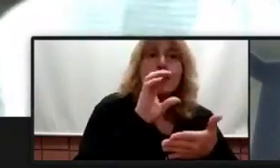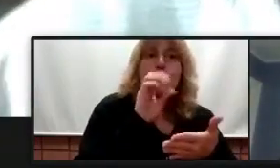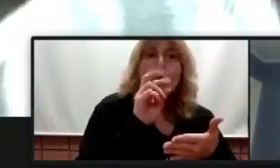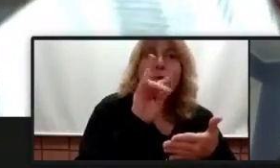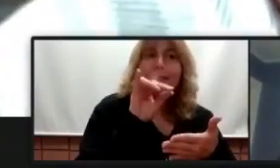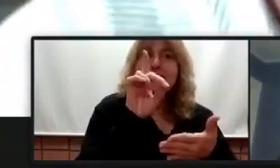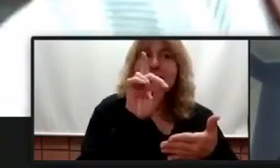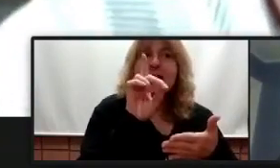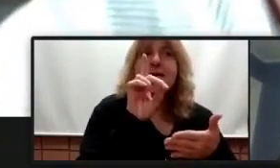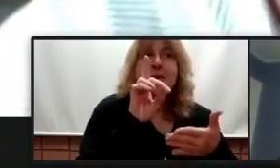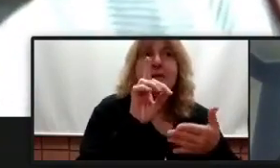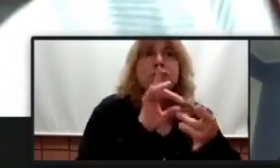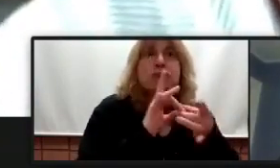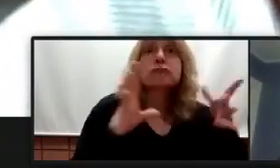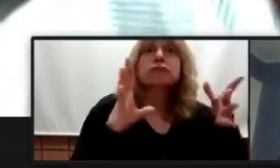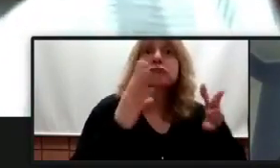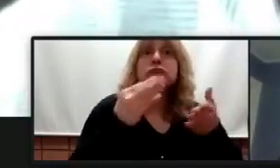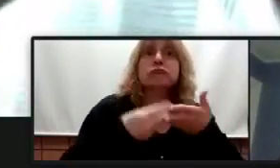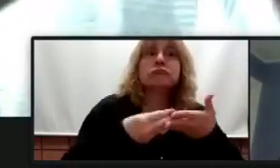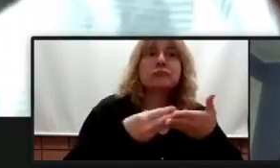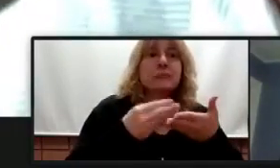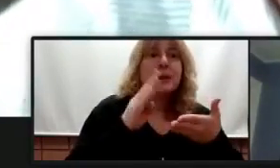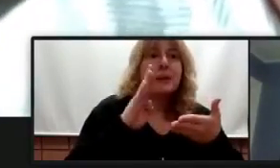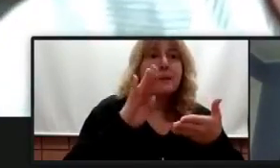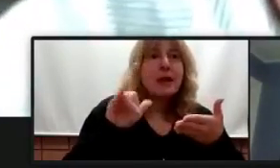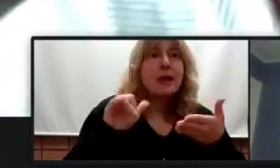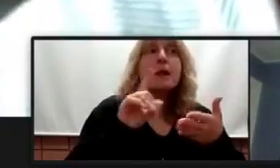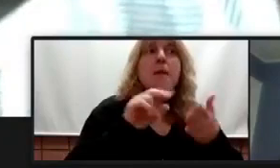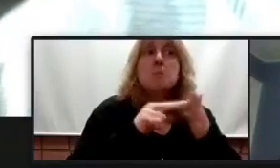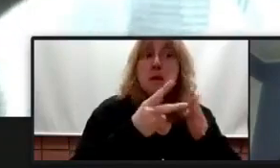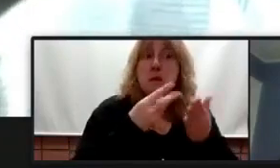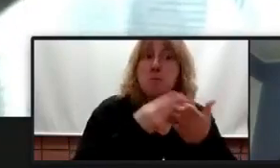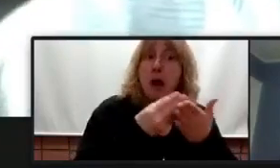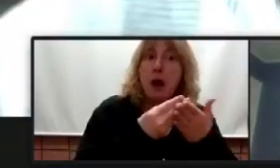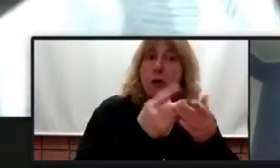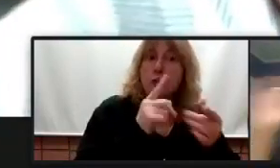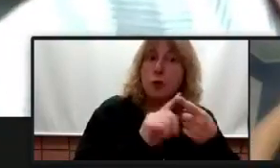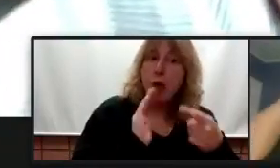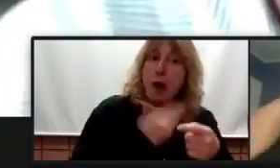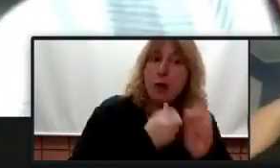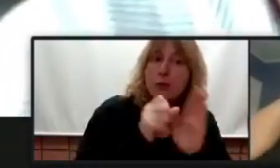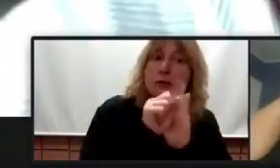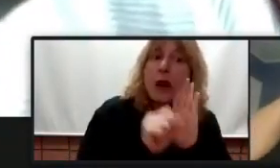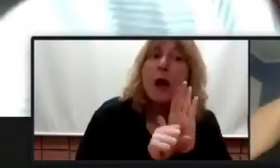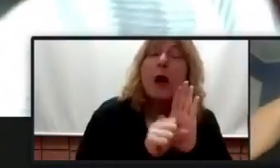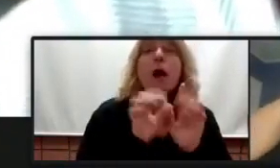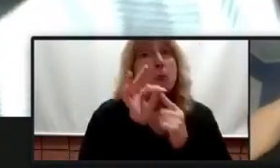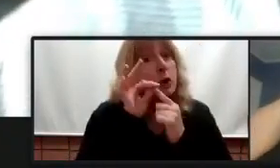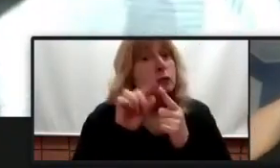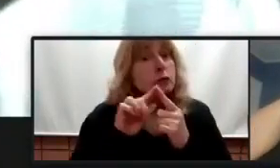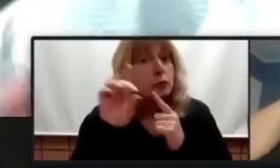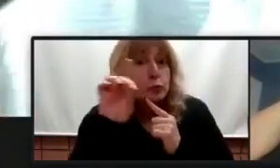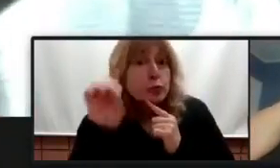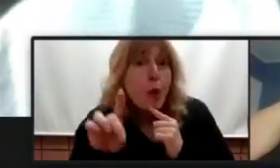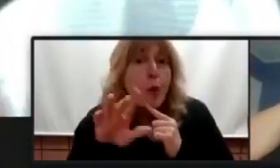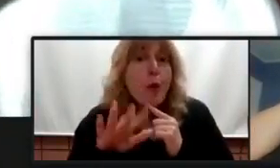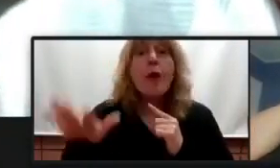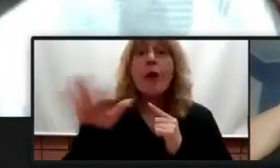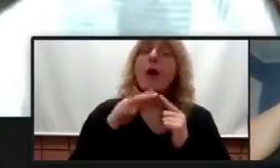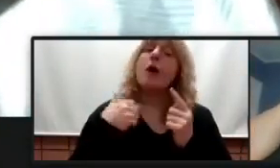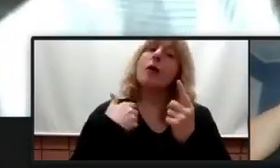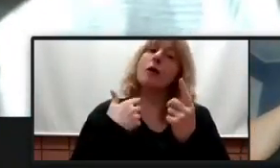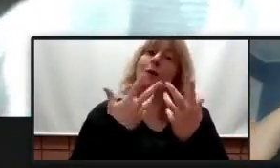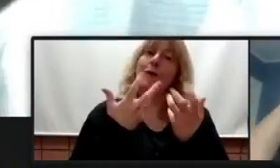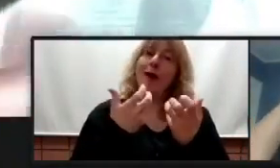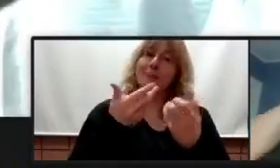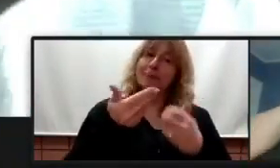dollars that are coming into our state and in particular into Detroit. And wanted to bring her on to give us some insight in terms of what we should be